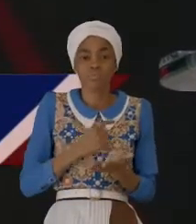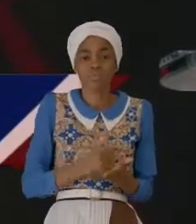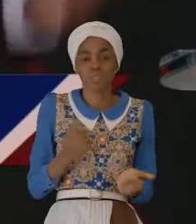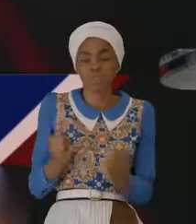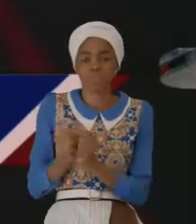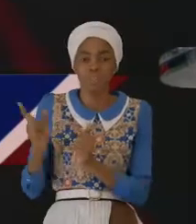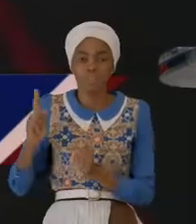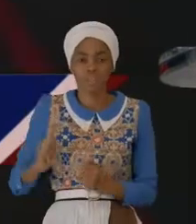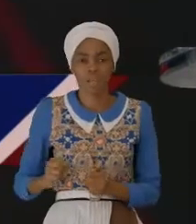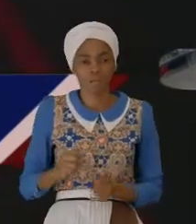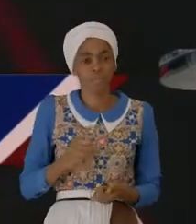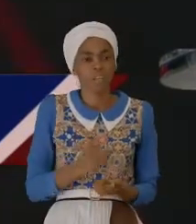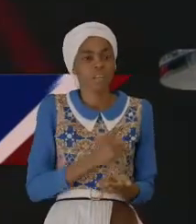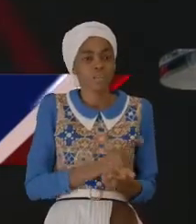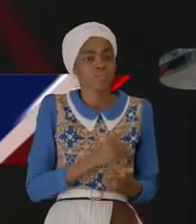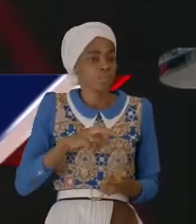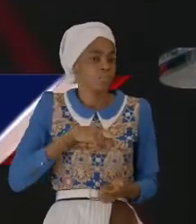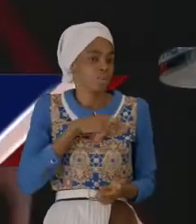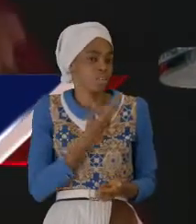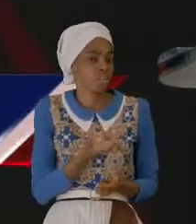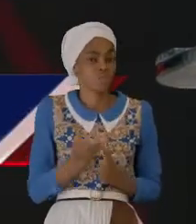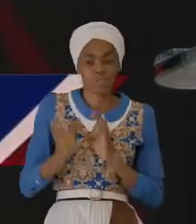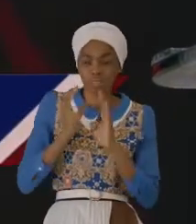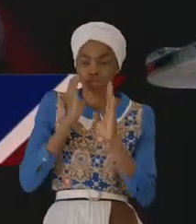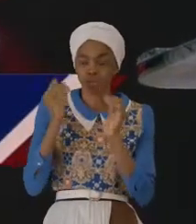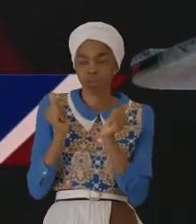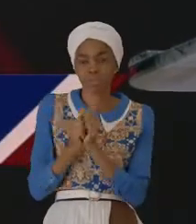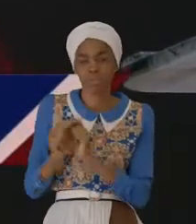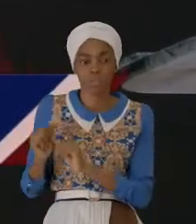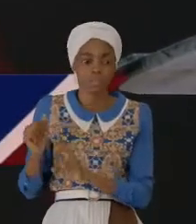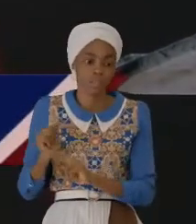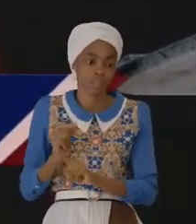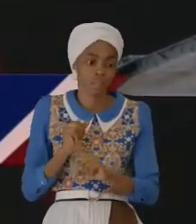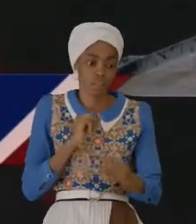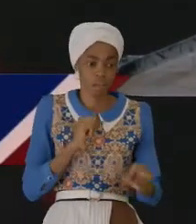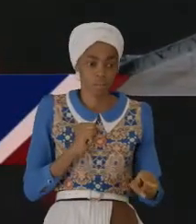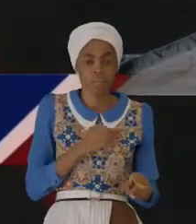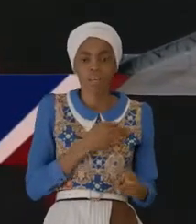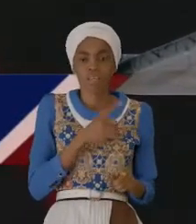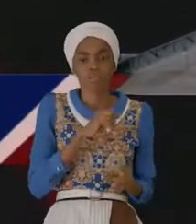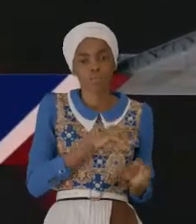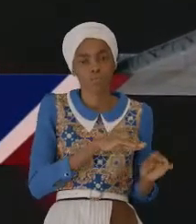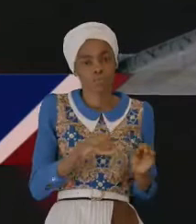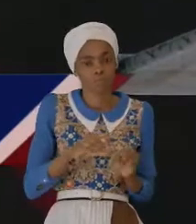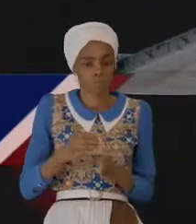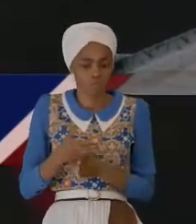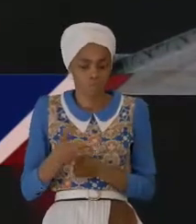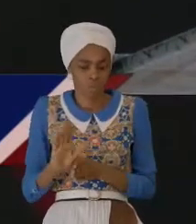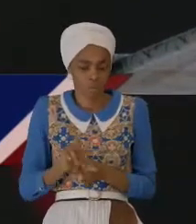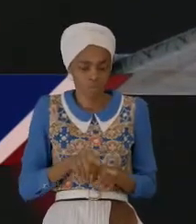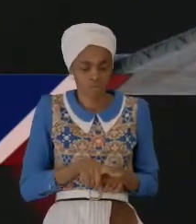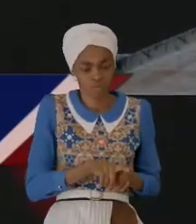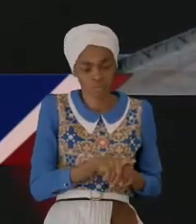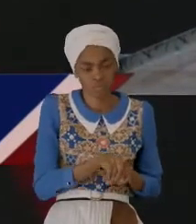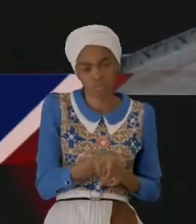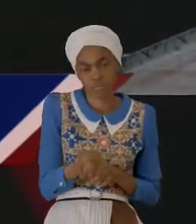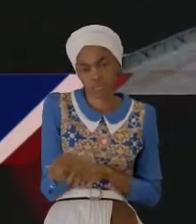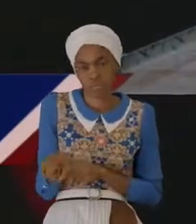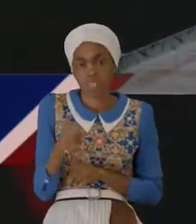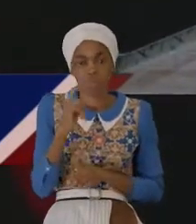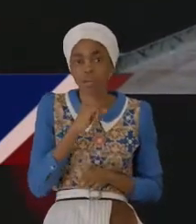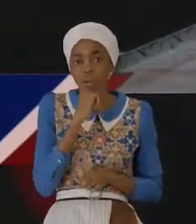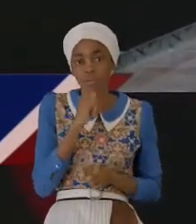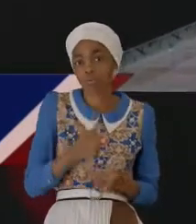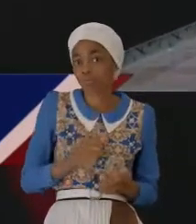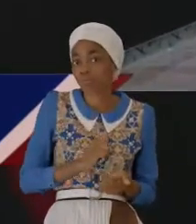religious discussion with them you get off track and there you are not running the race